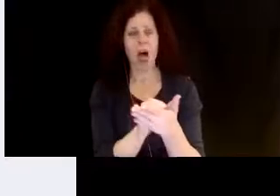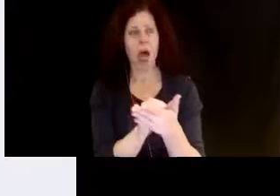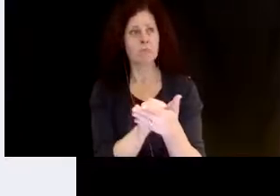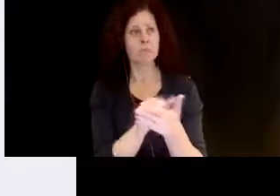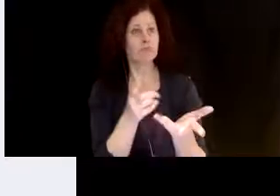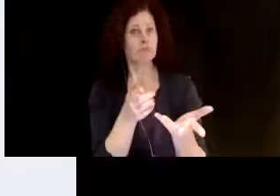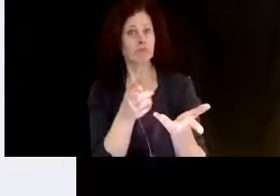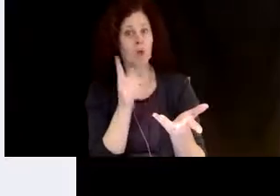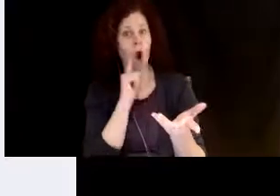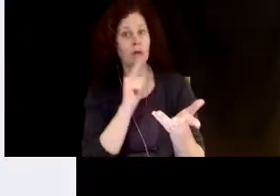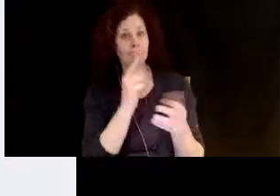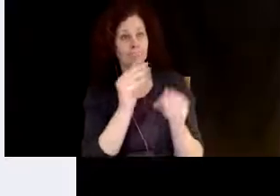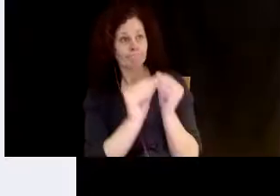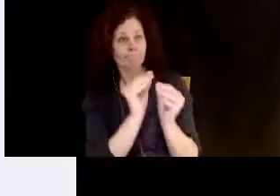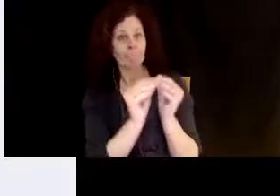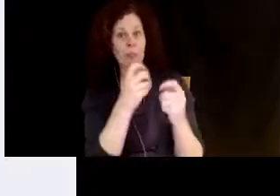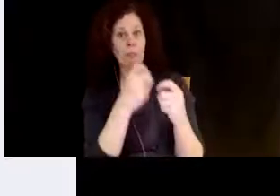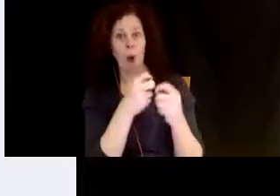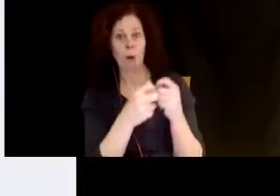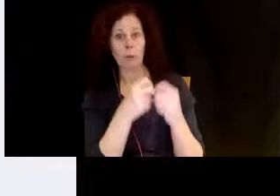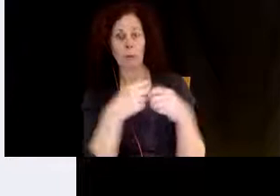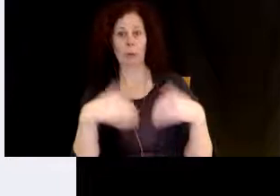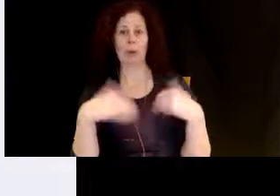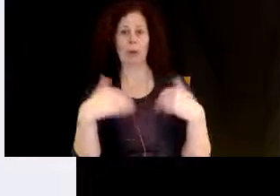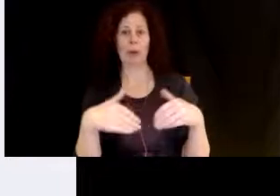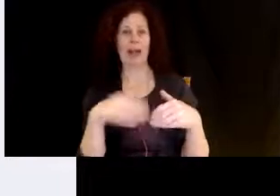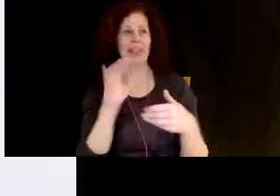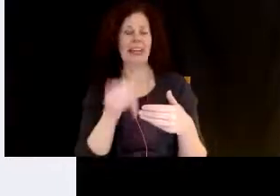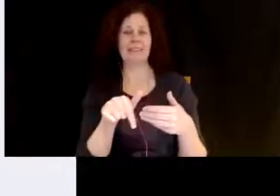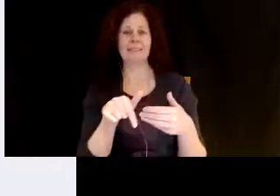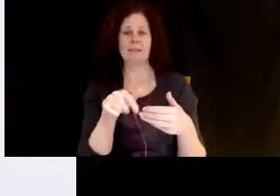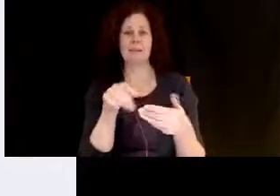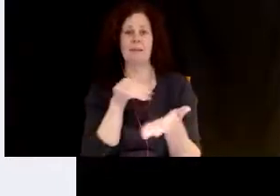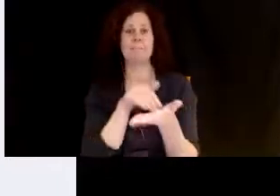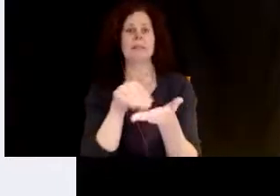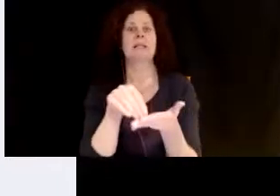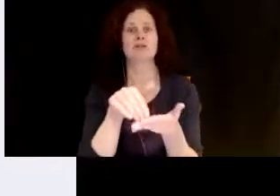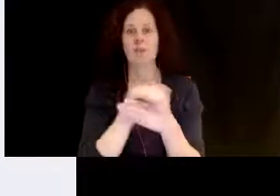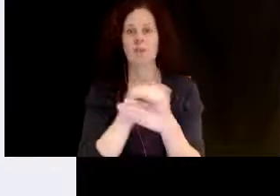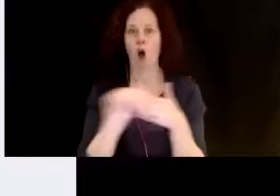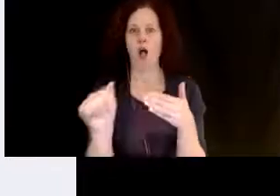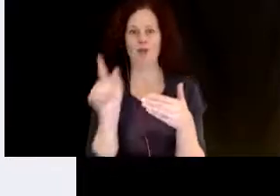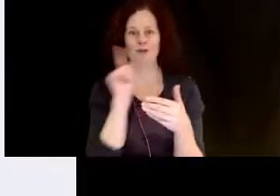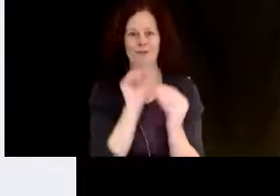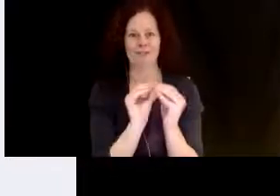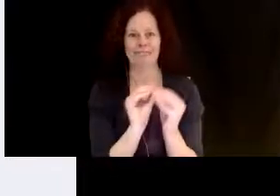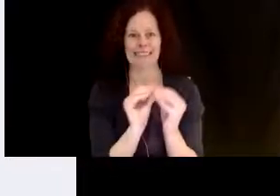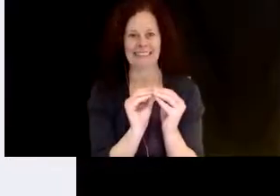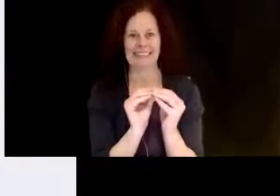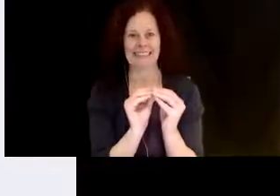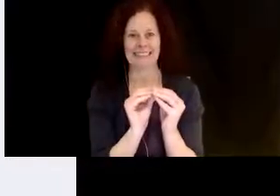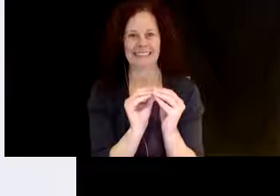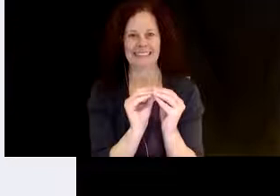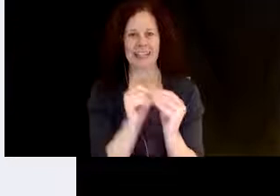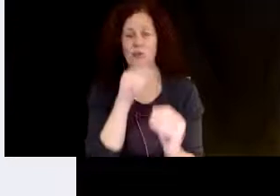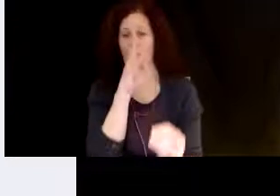lawyer fees. Eek, I'd feel trampled if I was in that situation. But there are communities that are